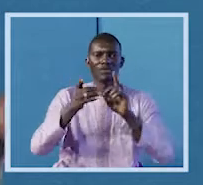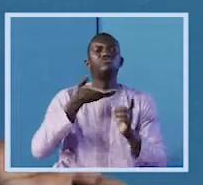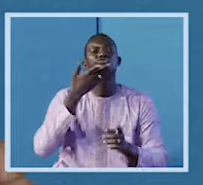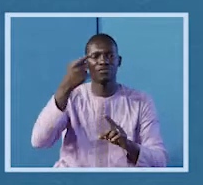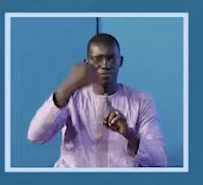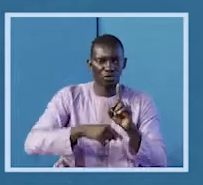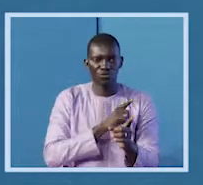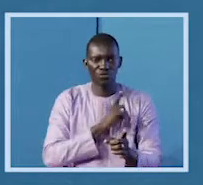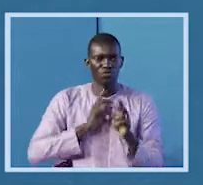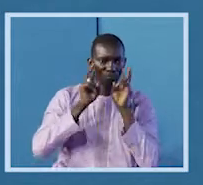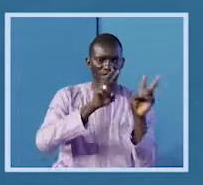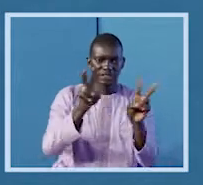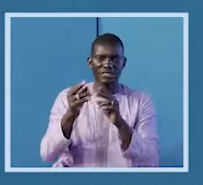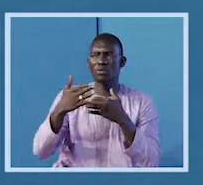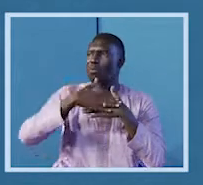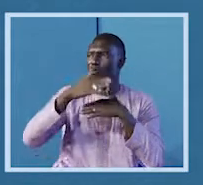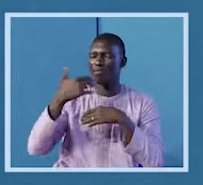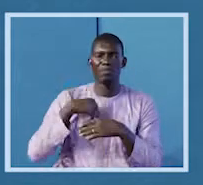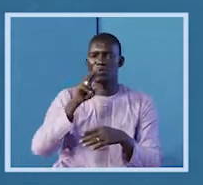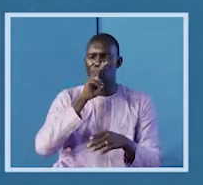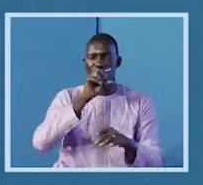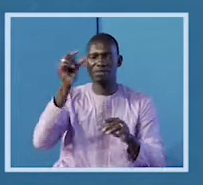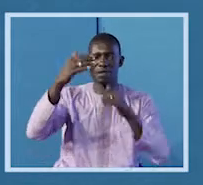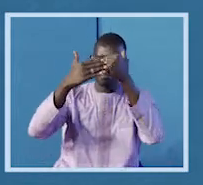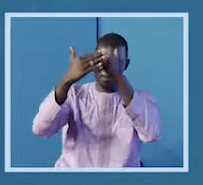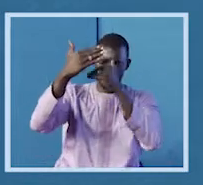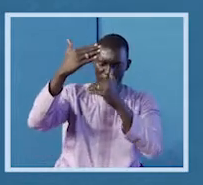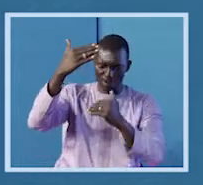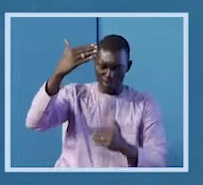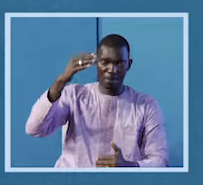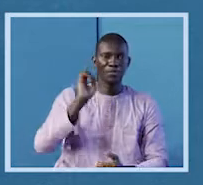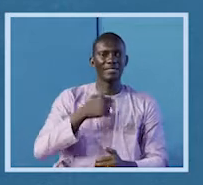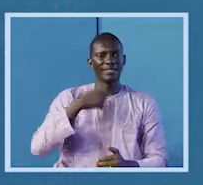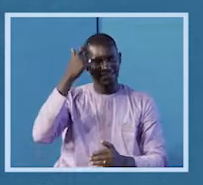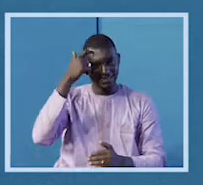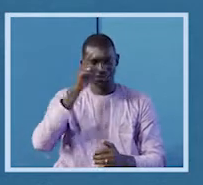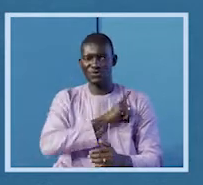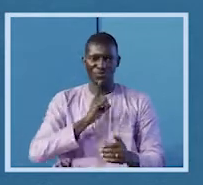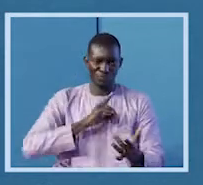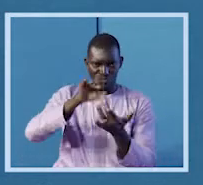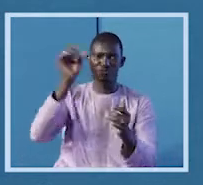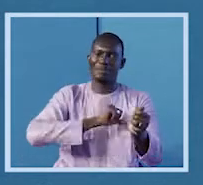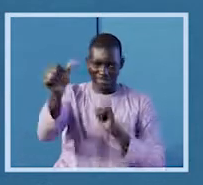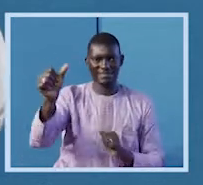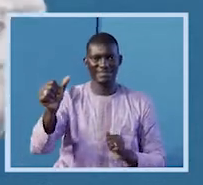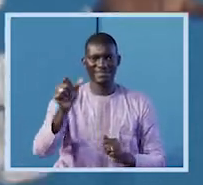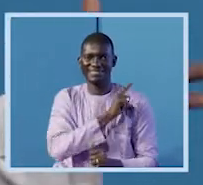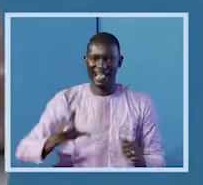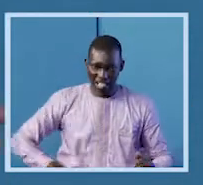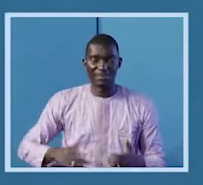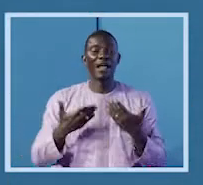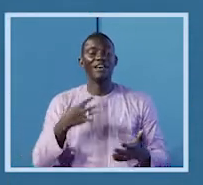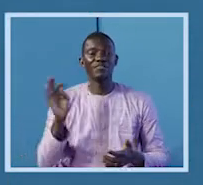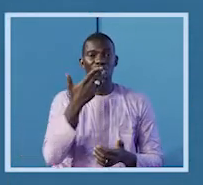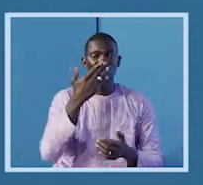lot of nominations, and this is an opportunity for me to make it quite clear about how we do our selection. So as you can, if you go through our